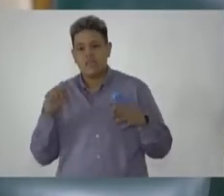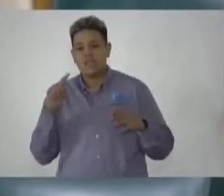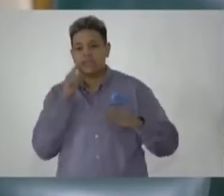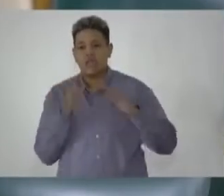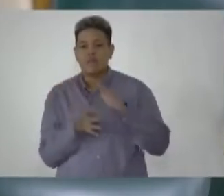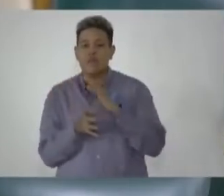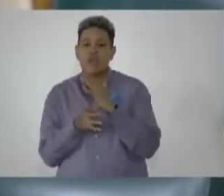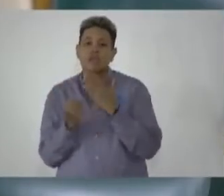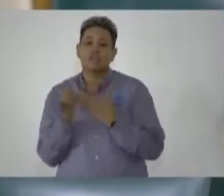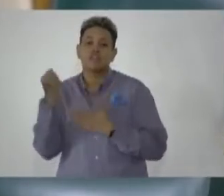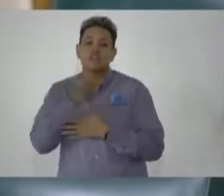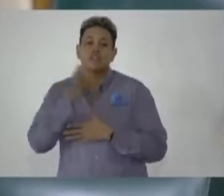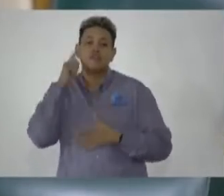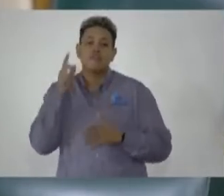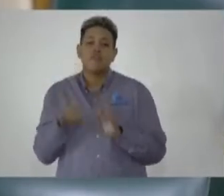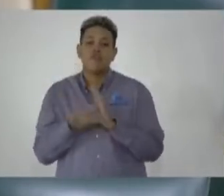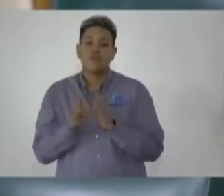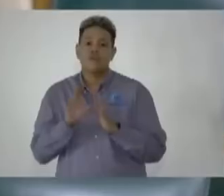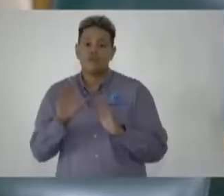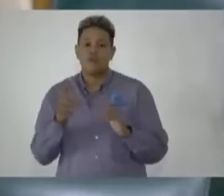agenda for review.